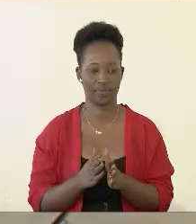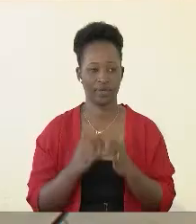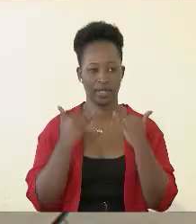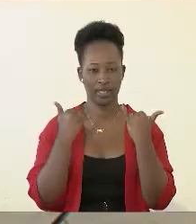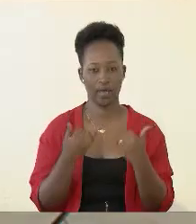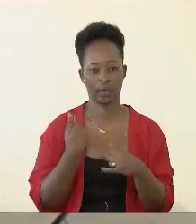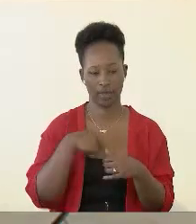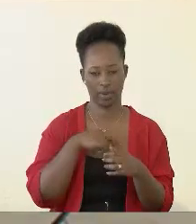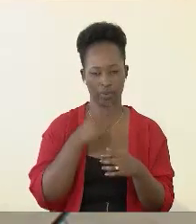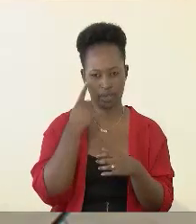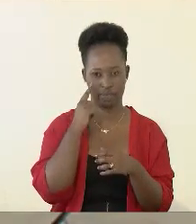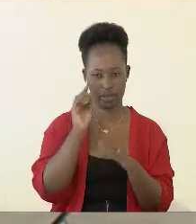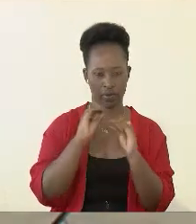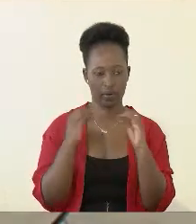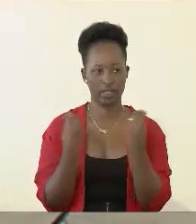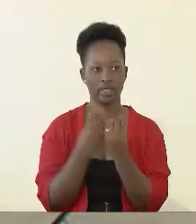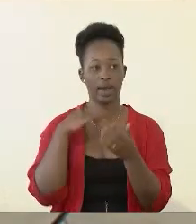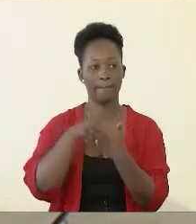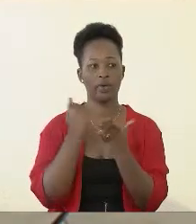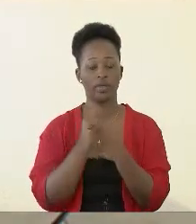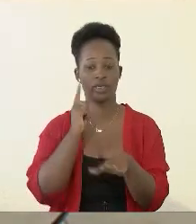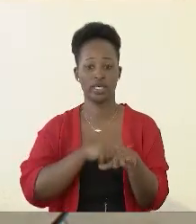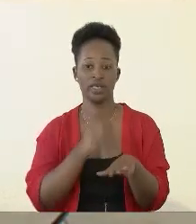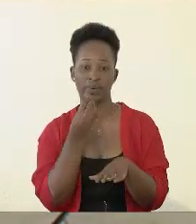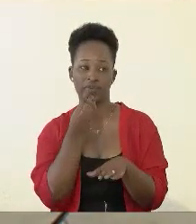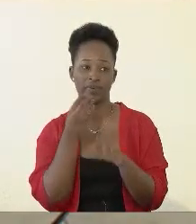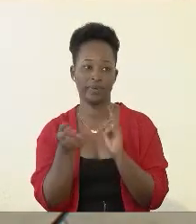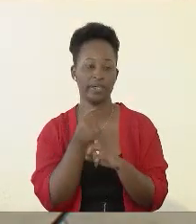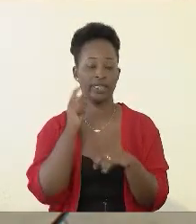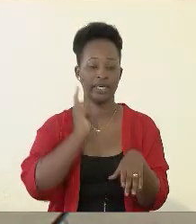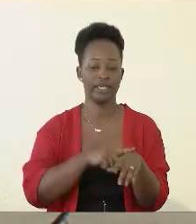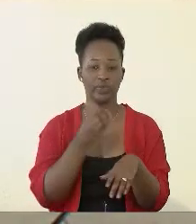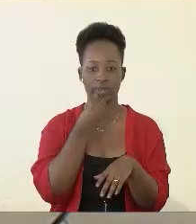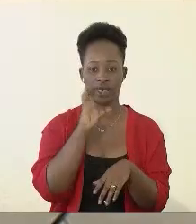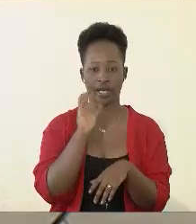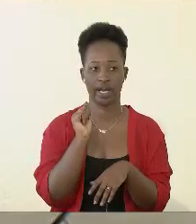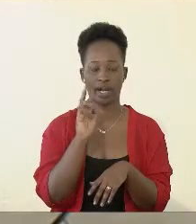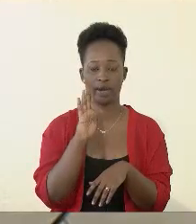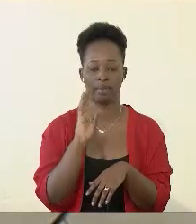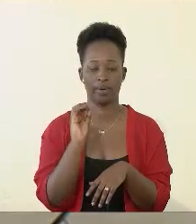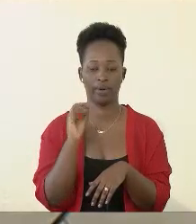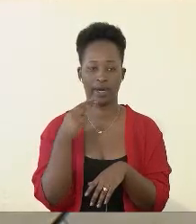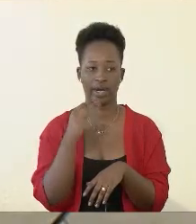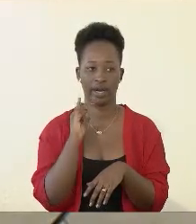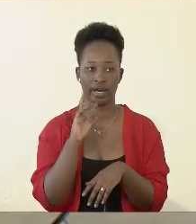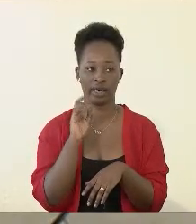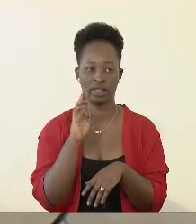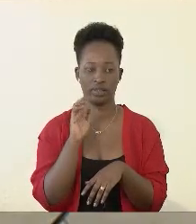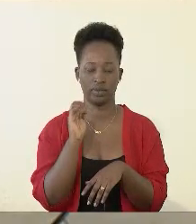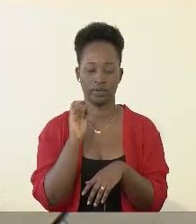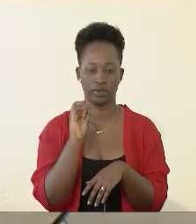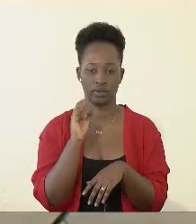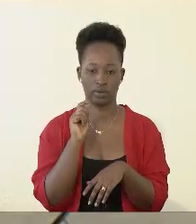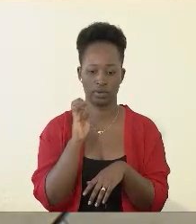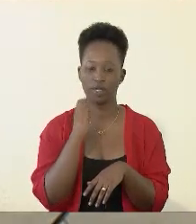us remind those organs. Because once food is taken, once the carbohydrates, the carbs are taken in our body, they have to be broken